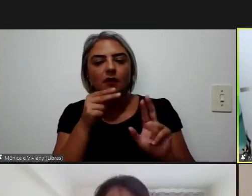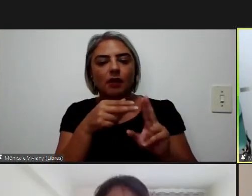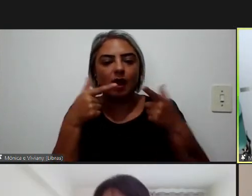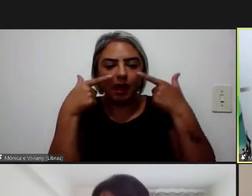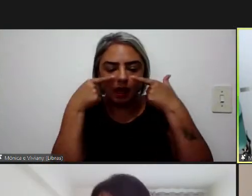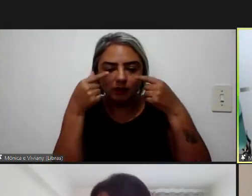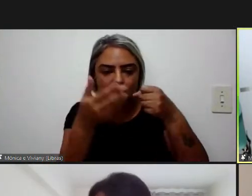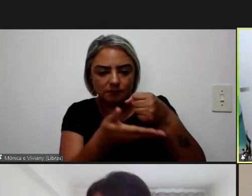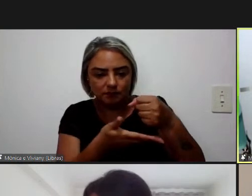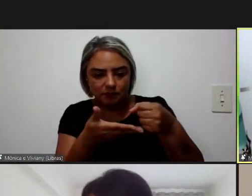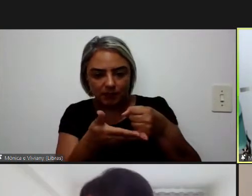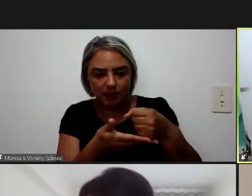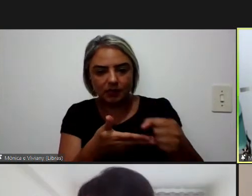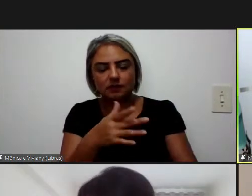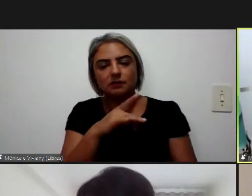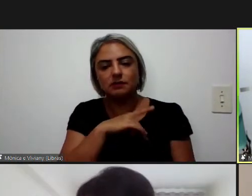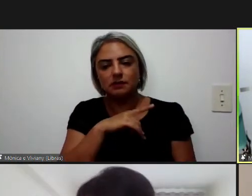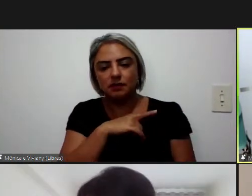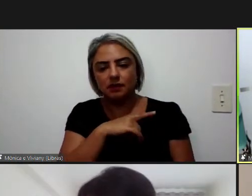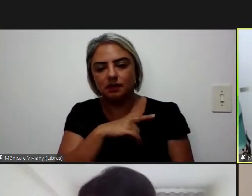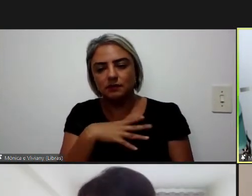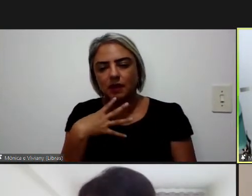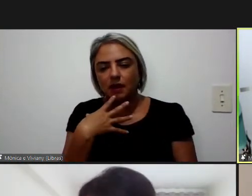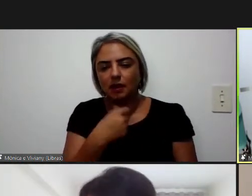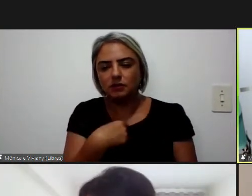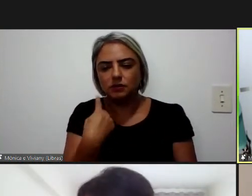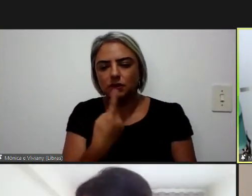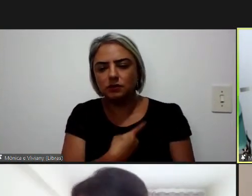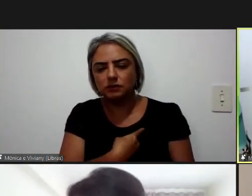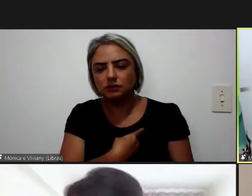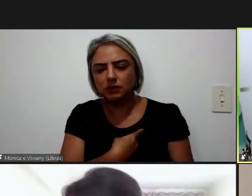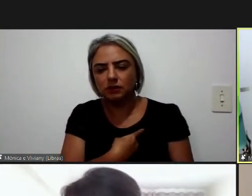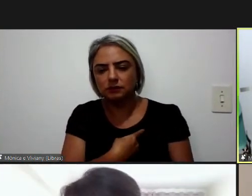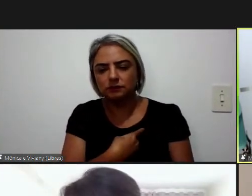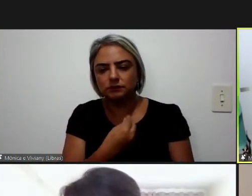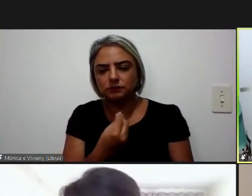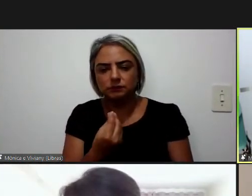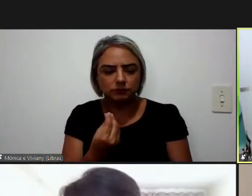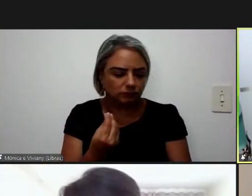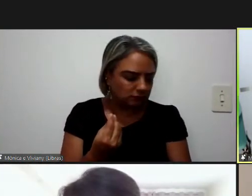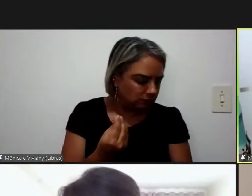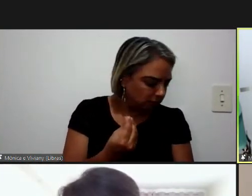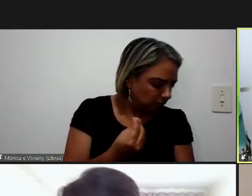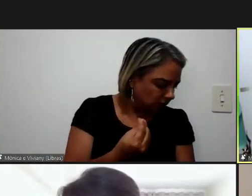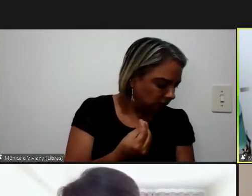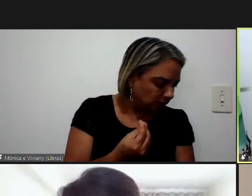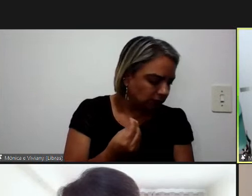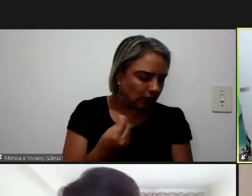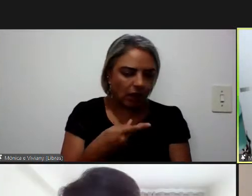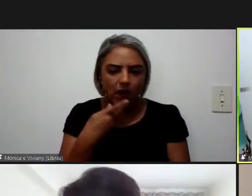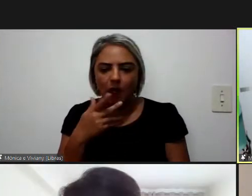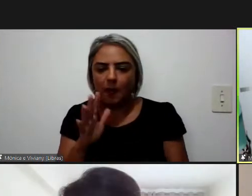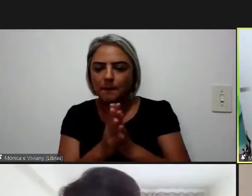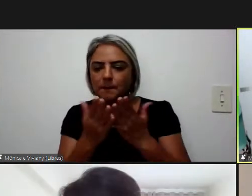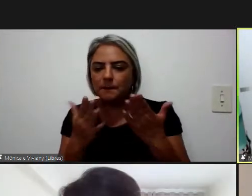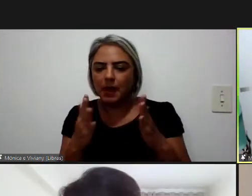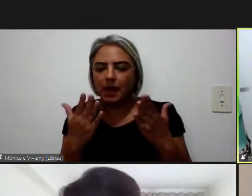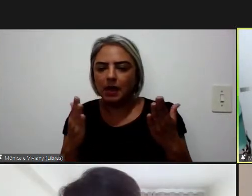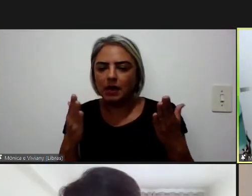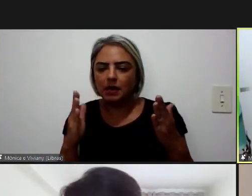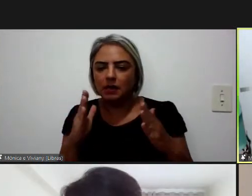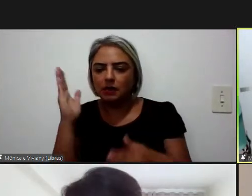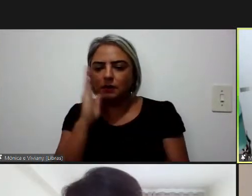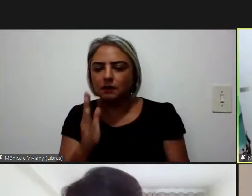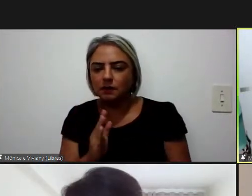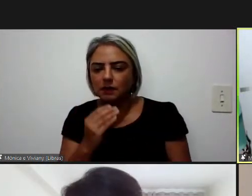health system. So what refers to primary health care, we have when Dr. Pitt